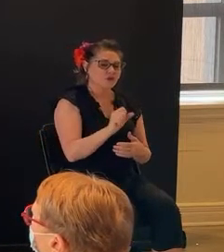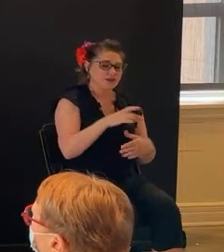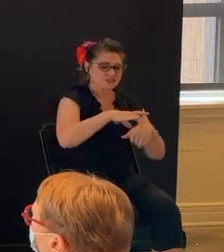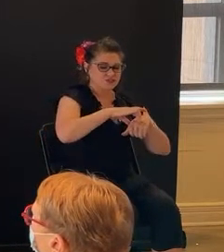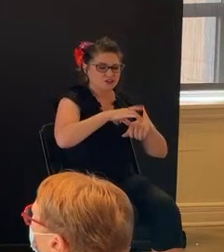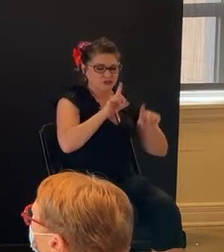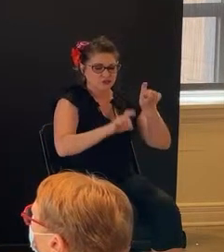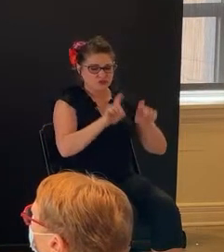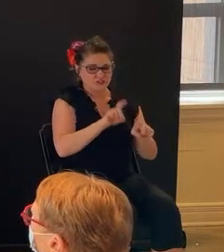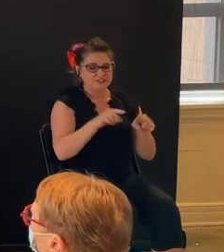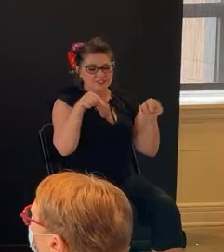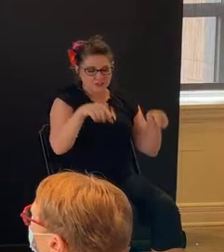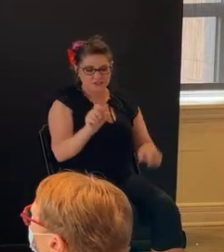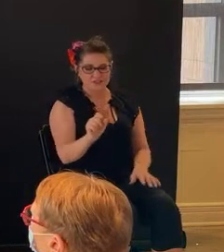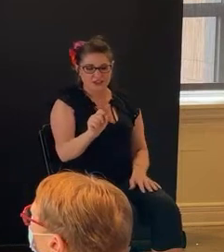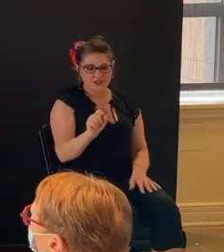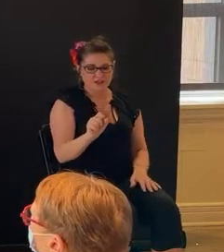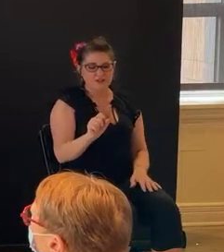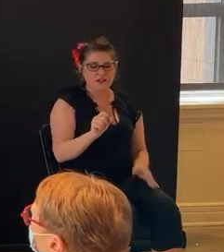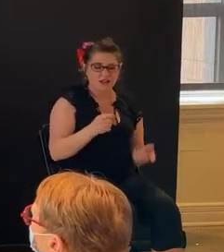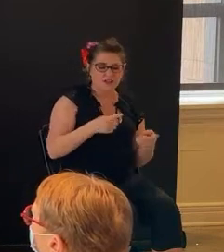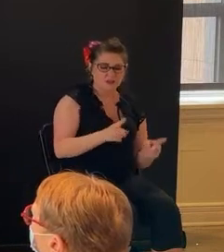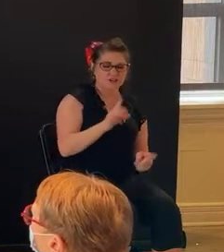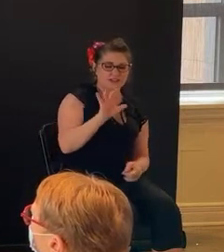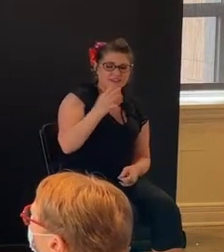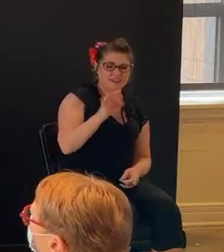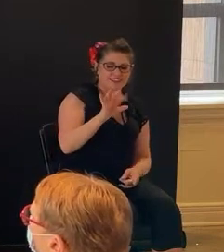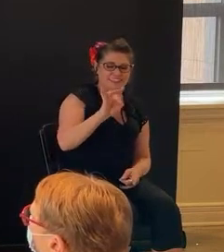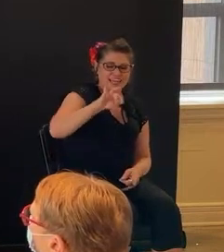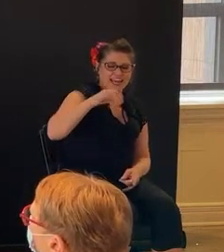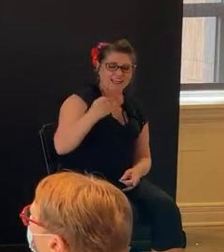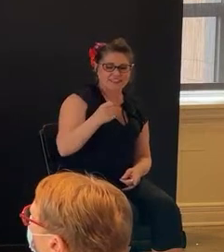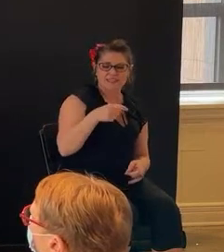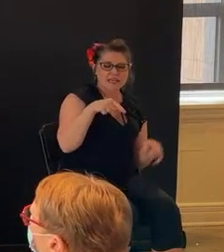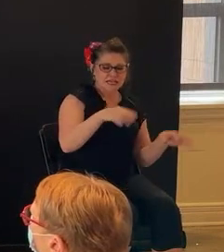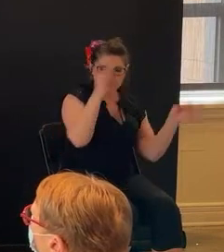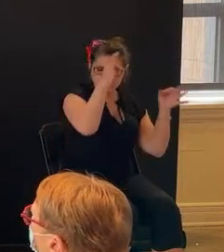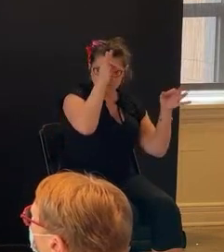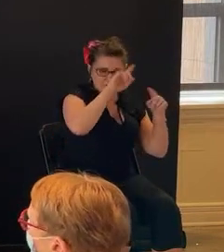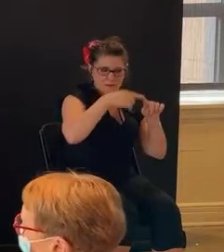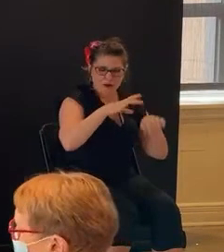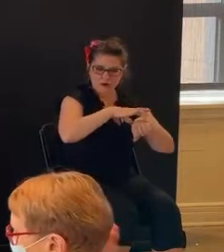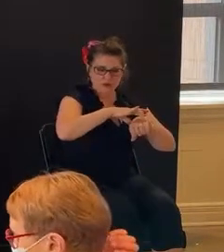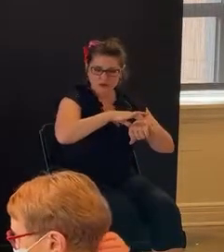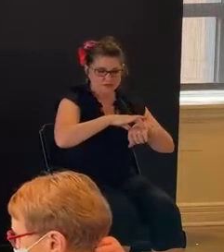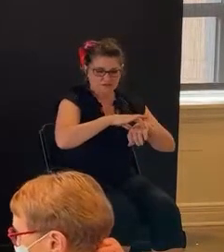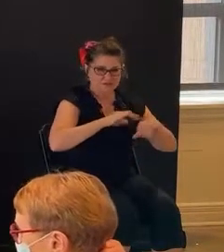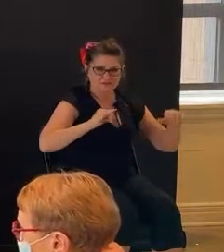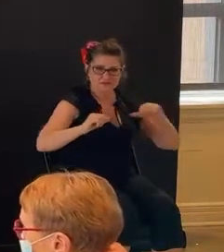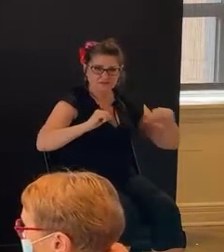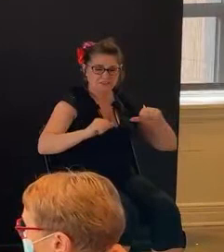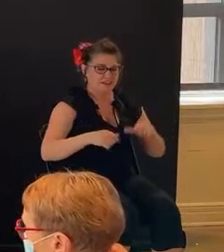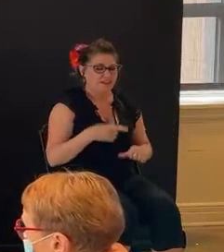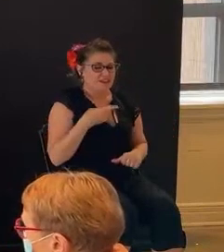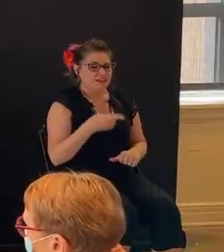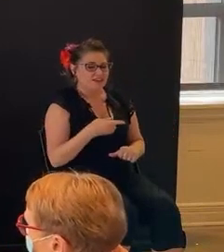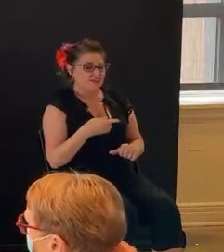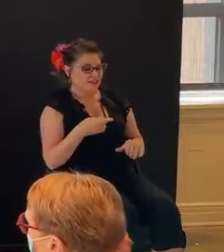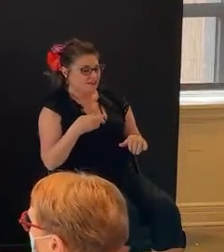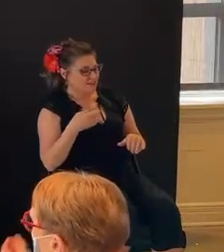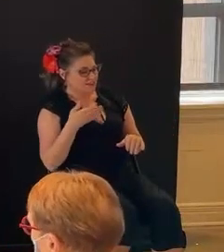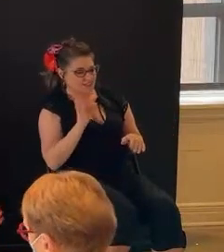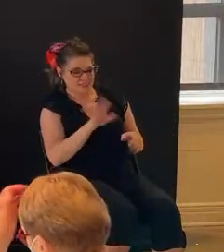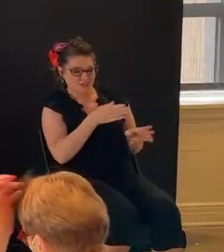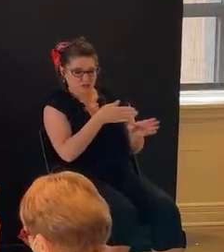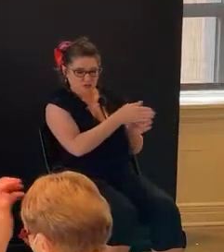Survey in Seattle in the mid-1980s, he didn't really know that much about earthquakes. He had spent most of his career